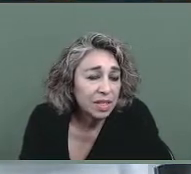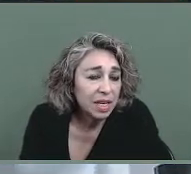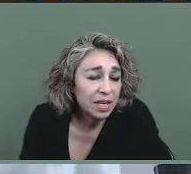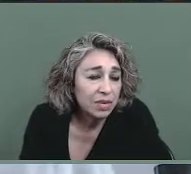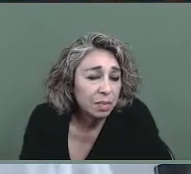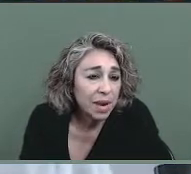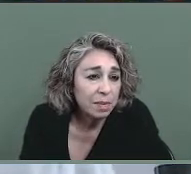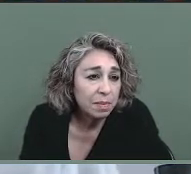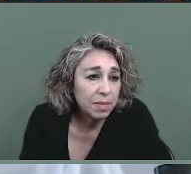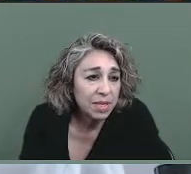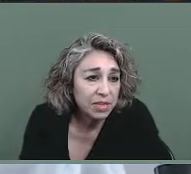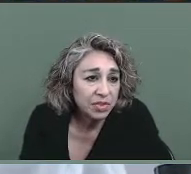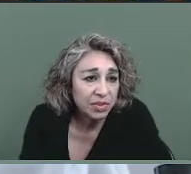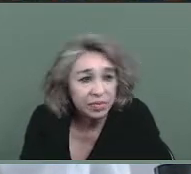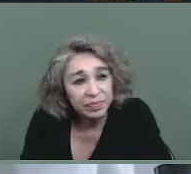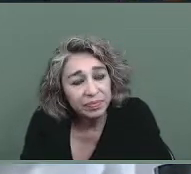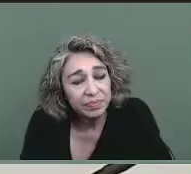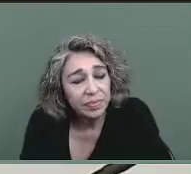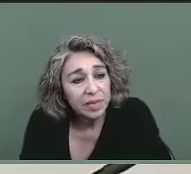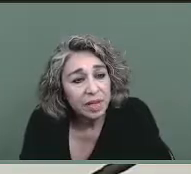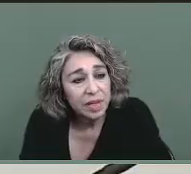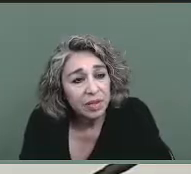1600 bi-minstral